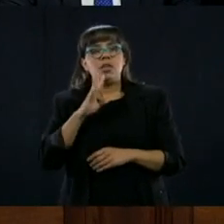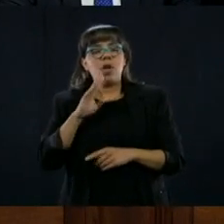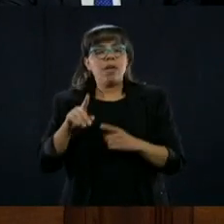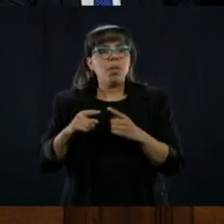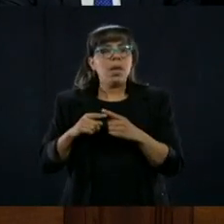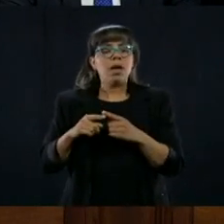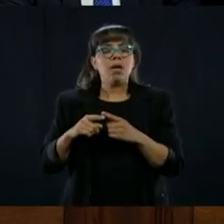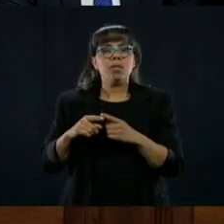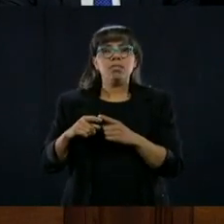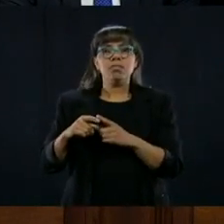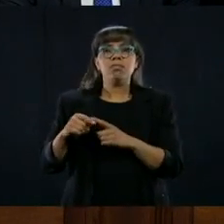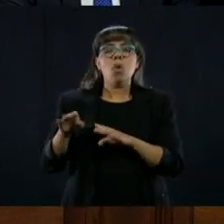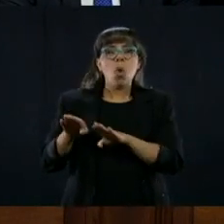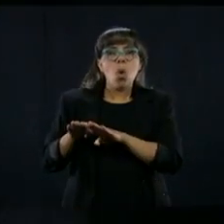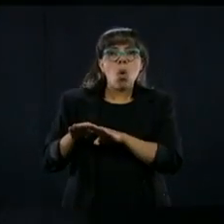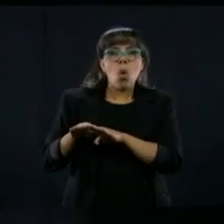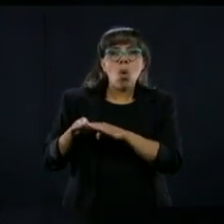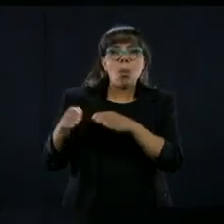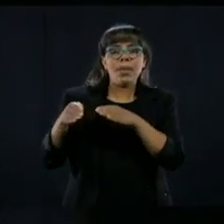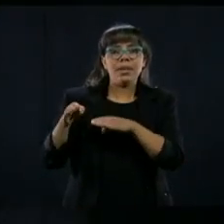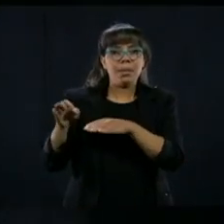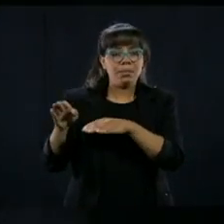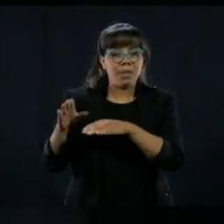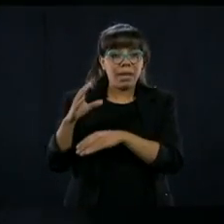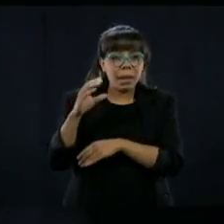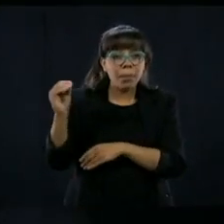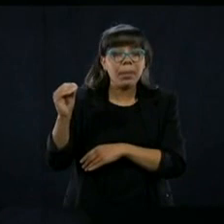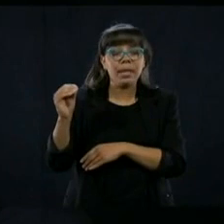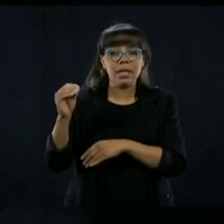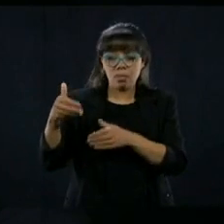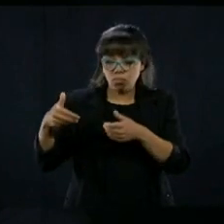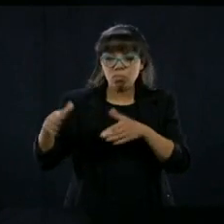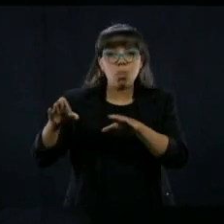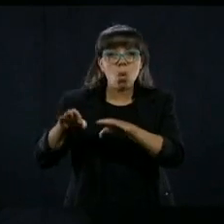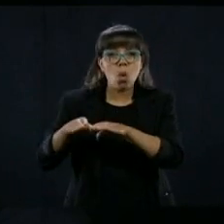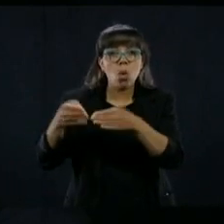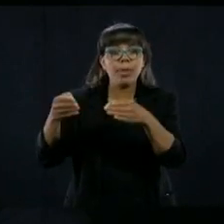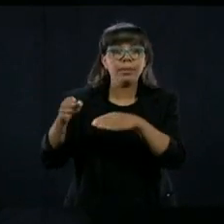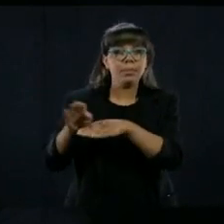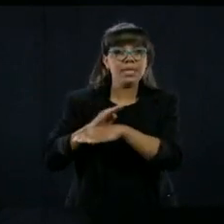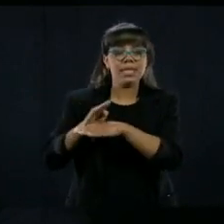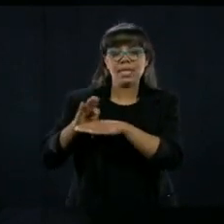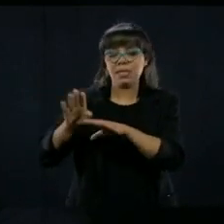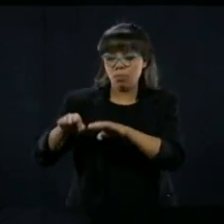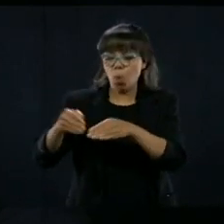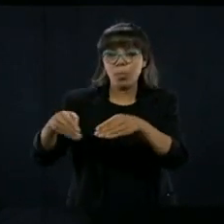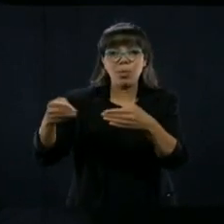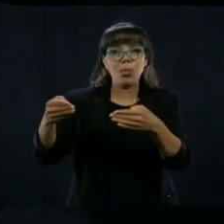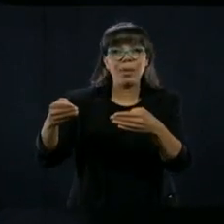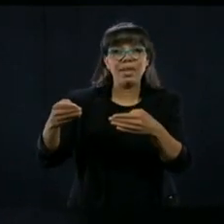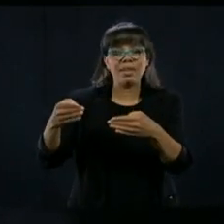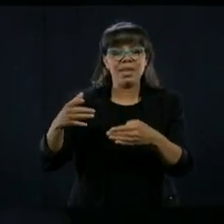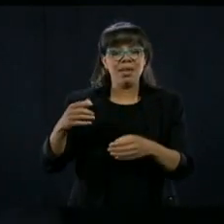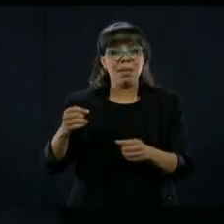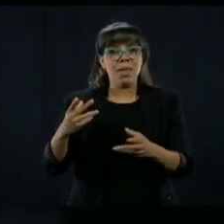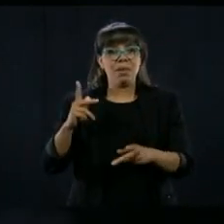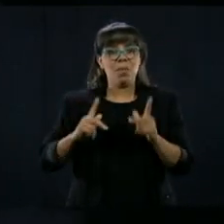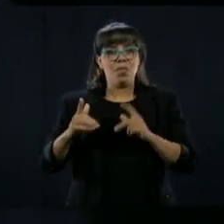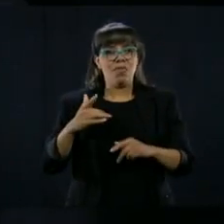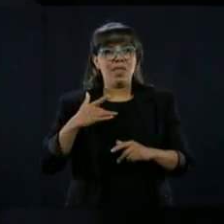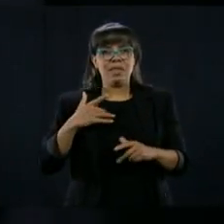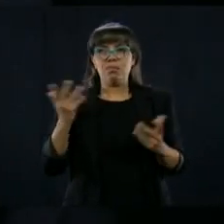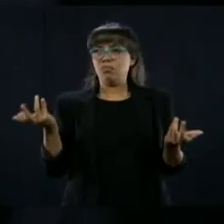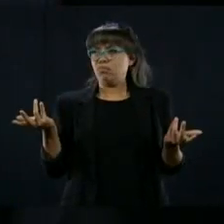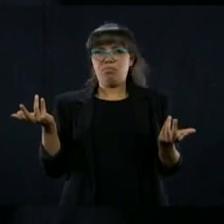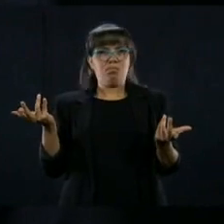you going too fast? What are you going to do about all the questions people are now asking? I think that